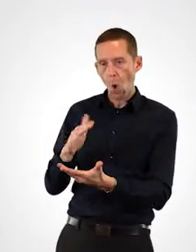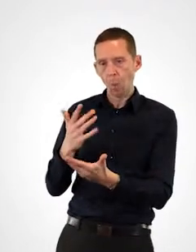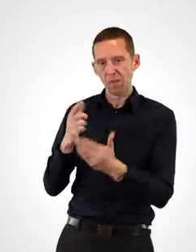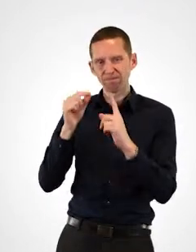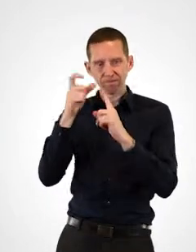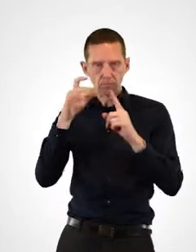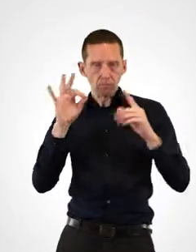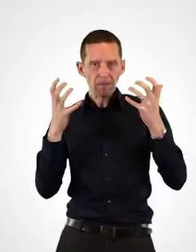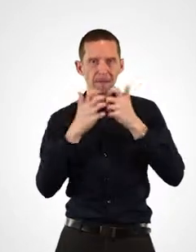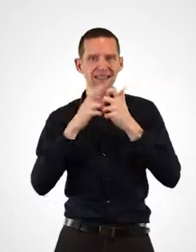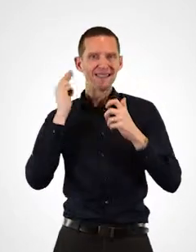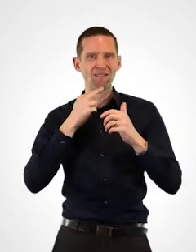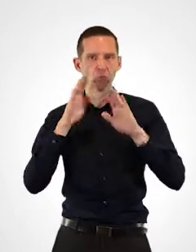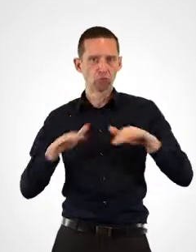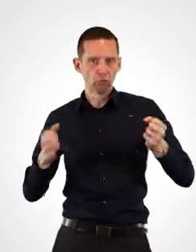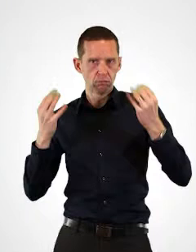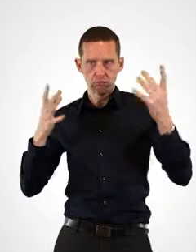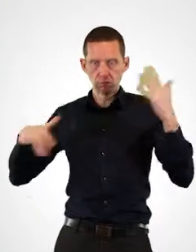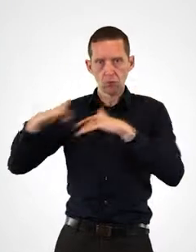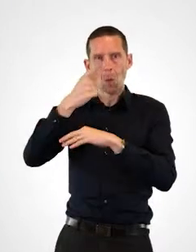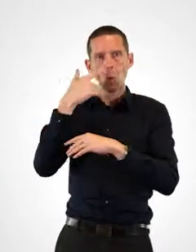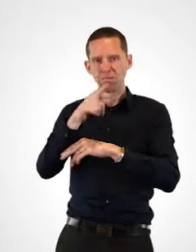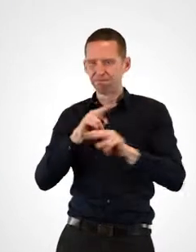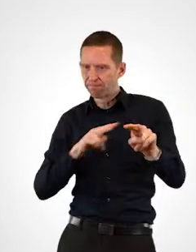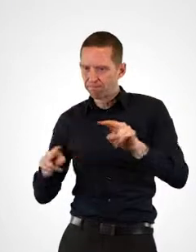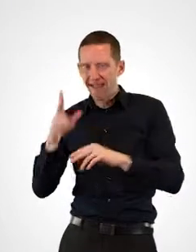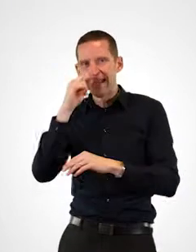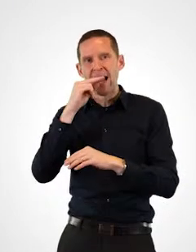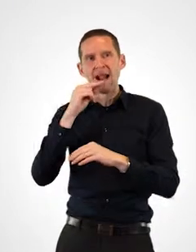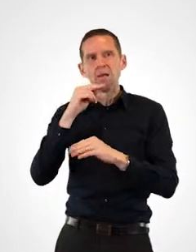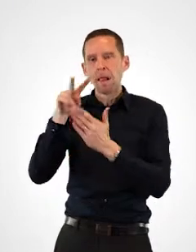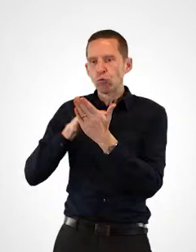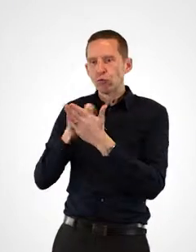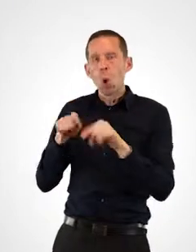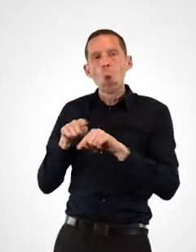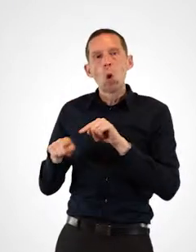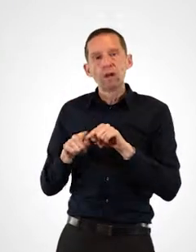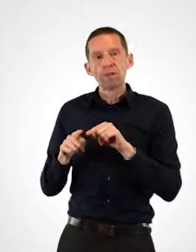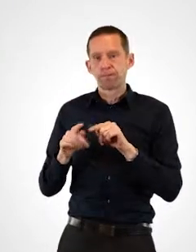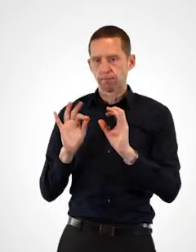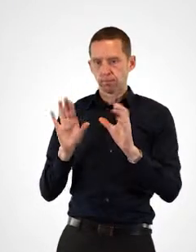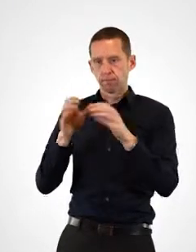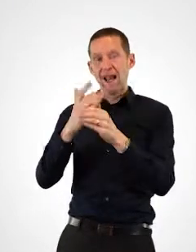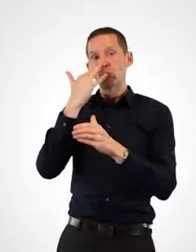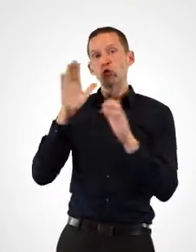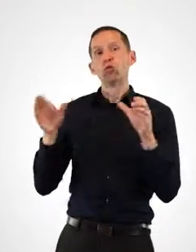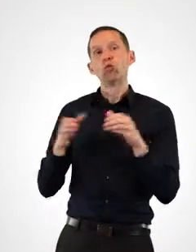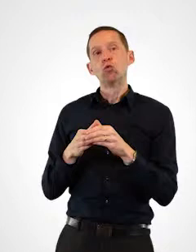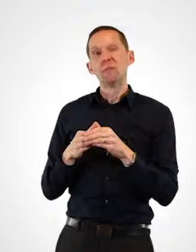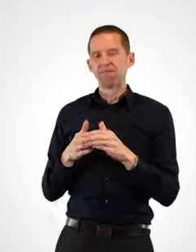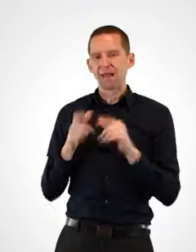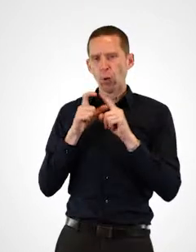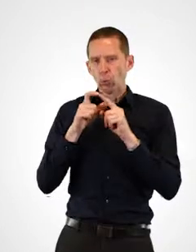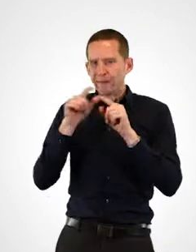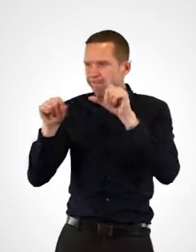a lot of deaf children, and then when you're looking specifically at young literacy learners within a particular age group, it is going to be hard to have a